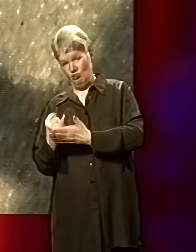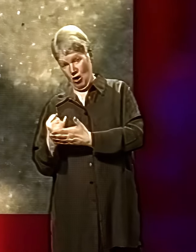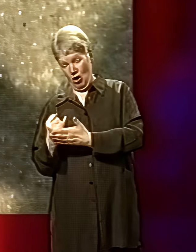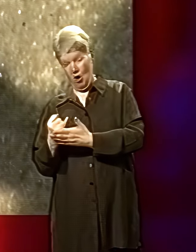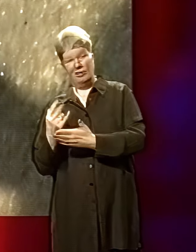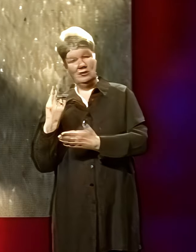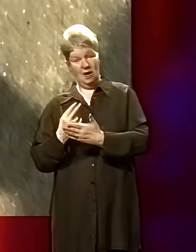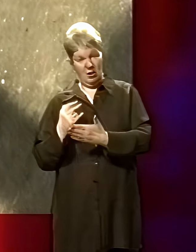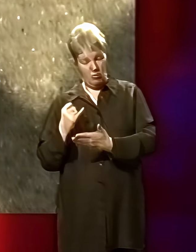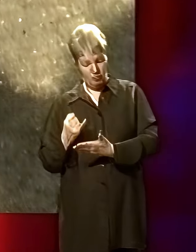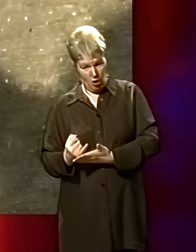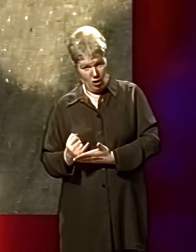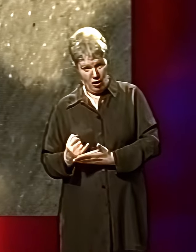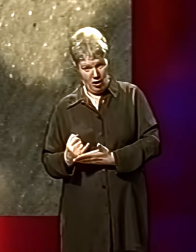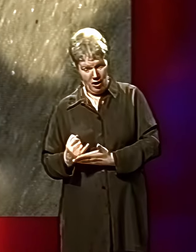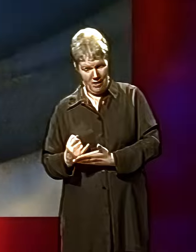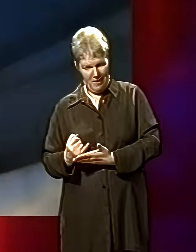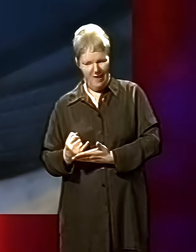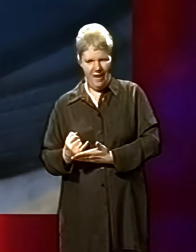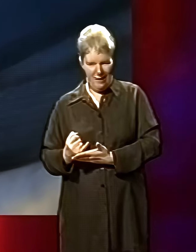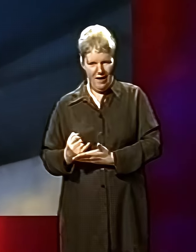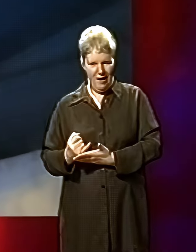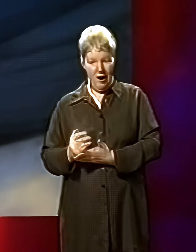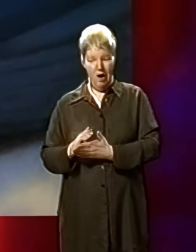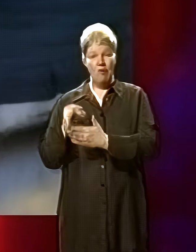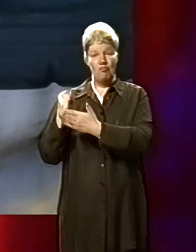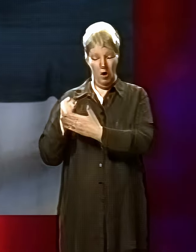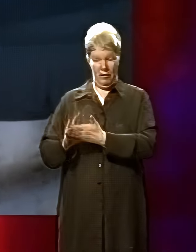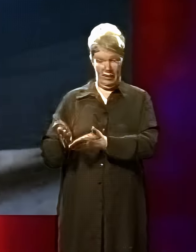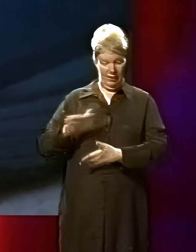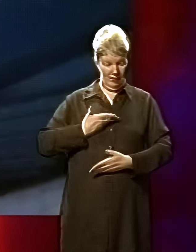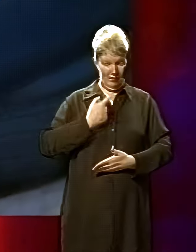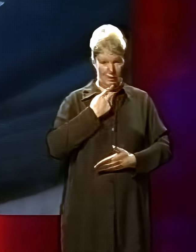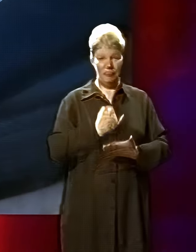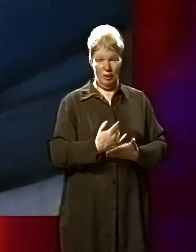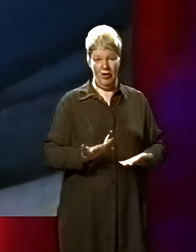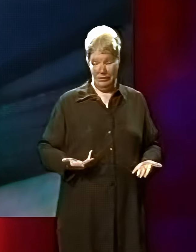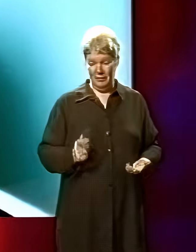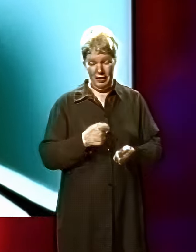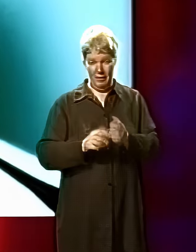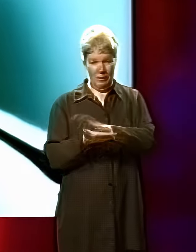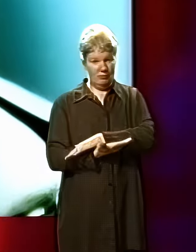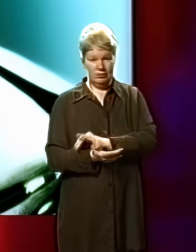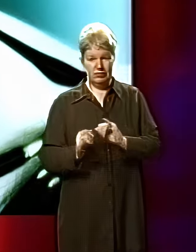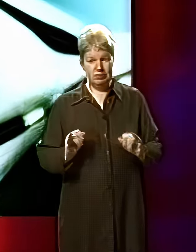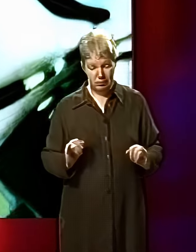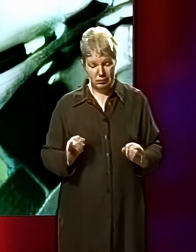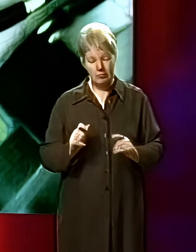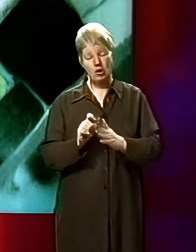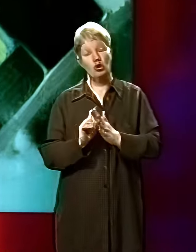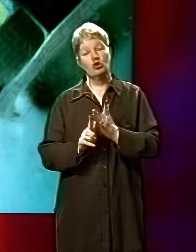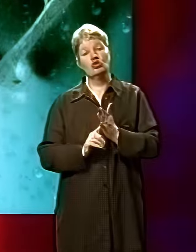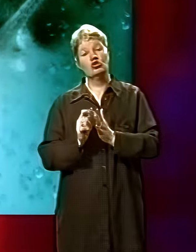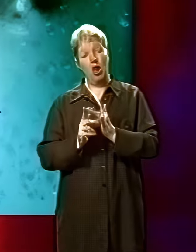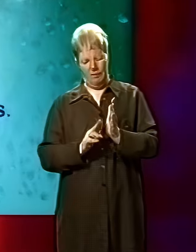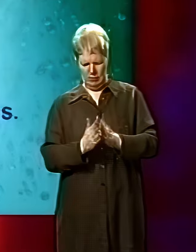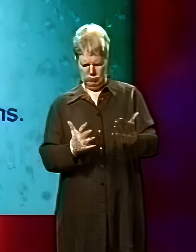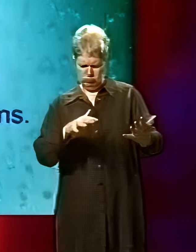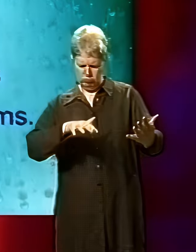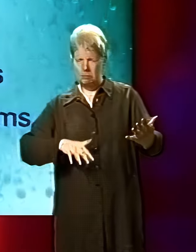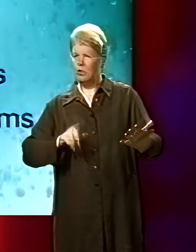gets it wrong. Now, when they get it wrong, we're going to get it wrong. You know, it's a total shambles. The Dolphin Bathrooms brochure